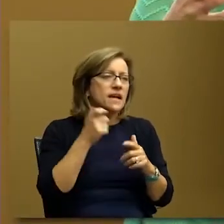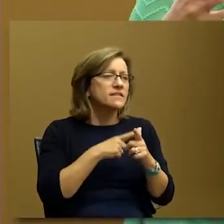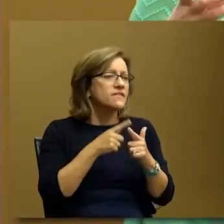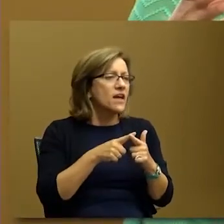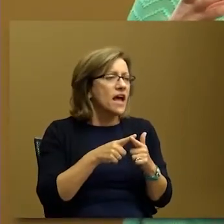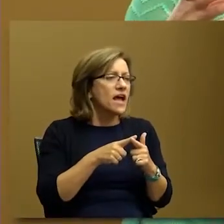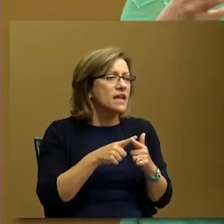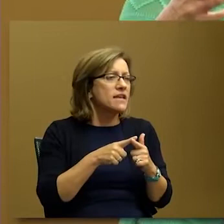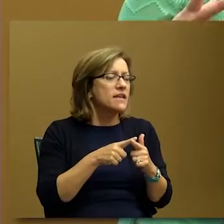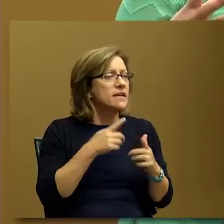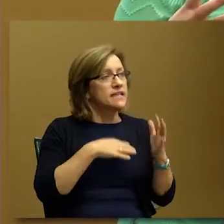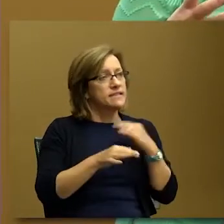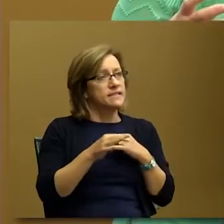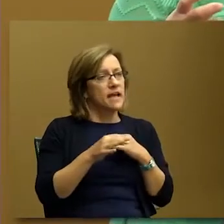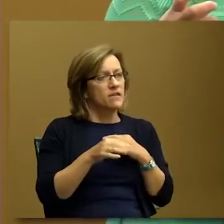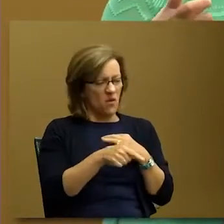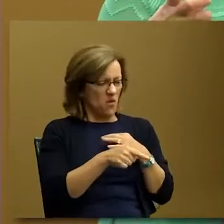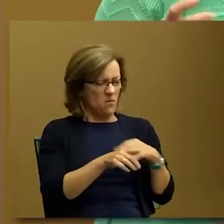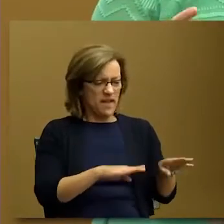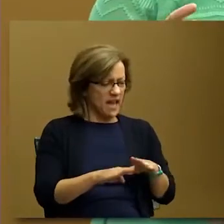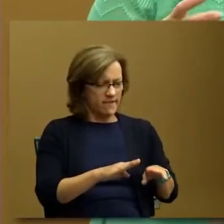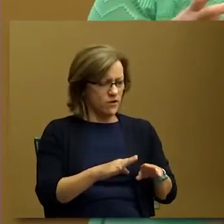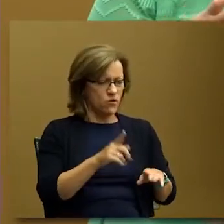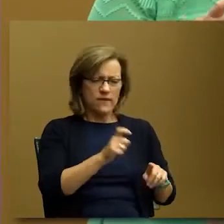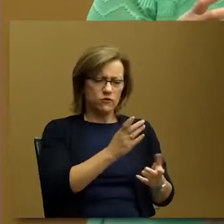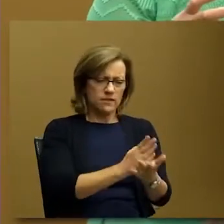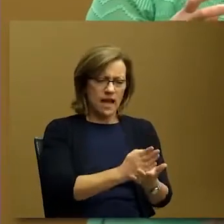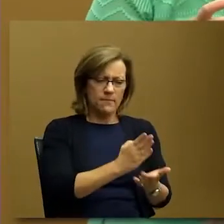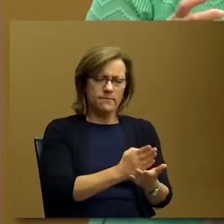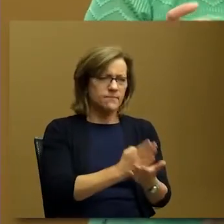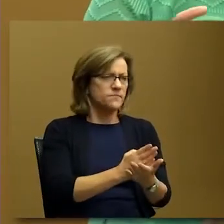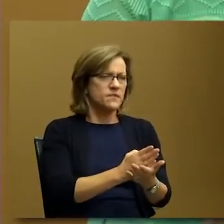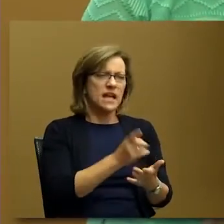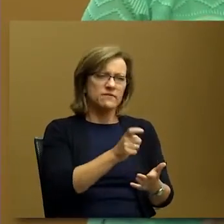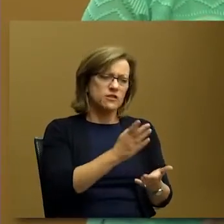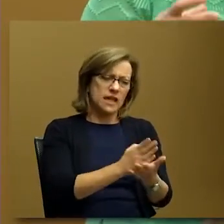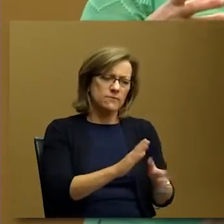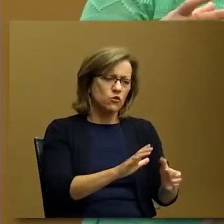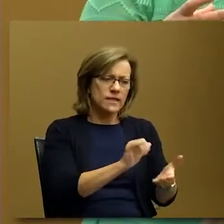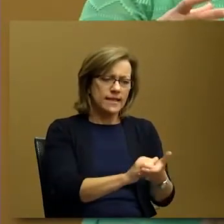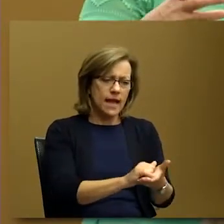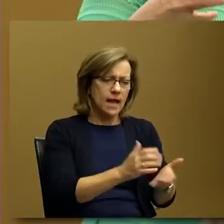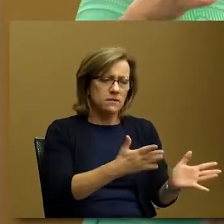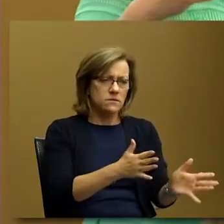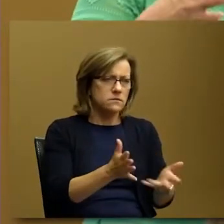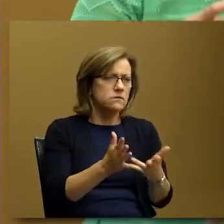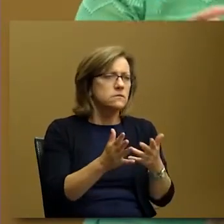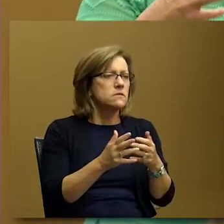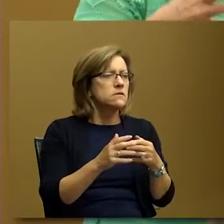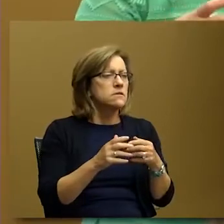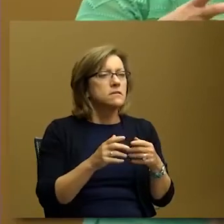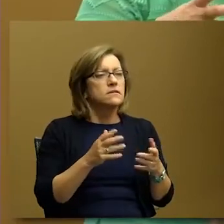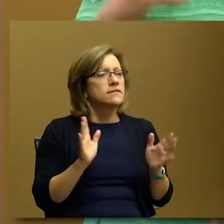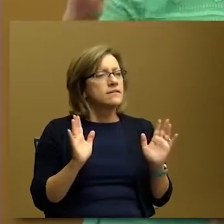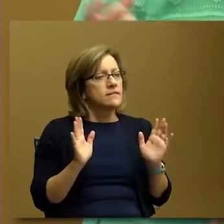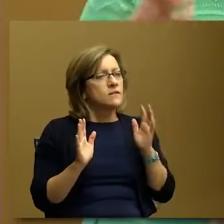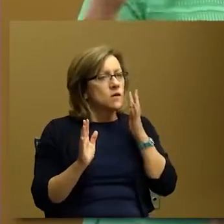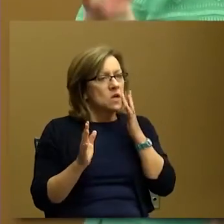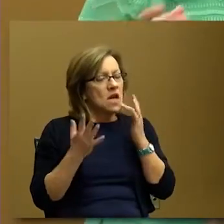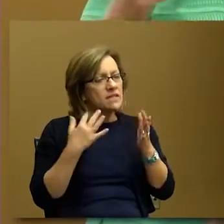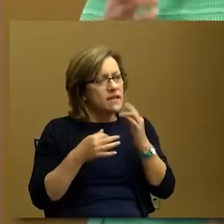looking at it instead of behaviors and we need to extinguish, we need to make it sure it's something else. Then this is looking at